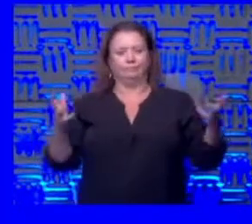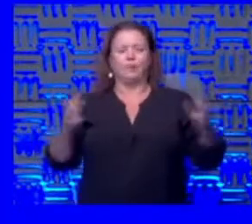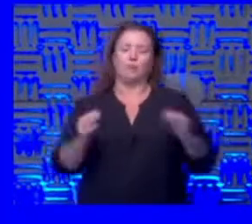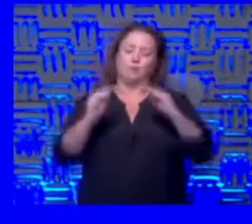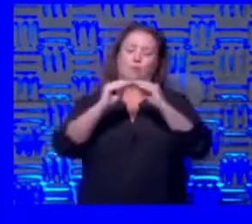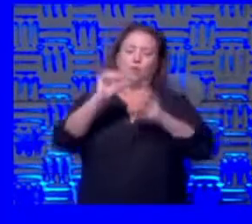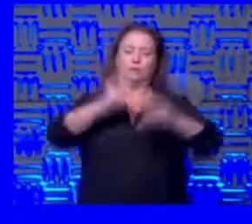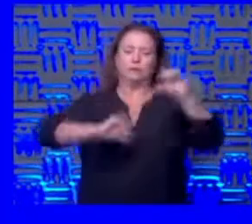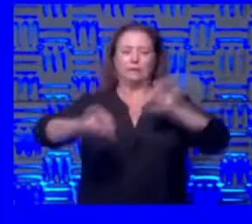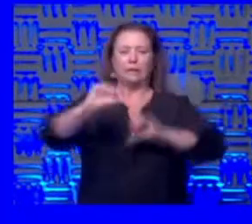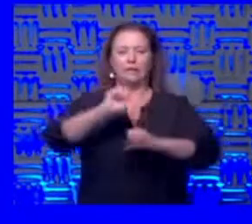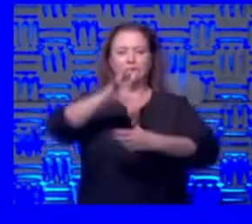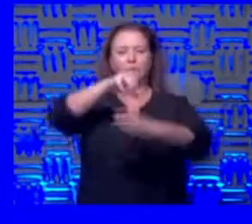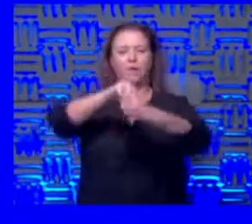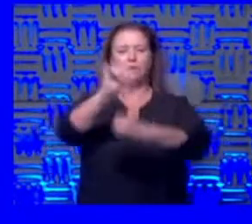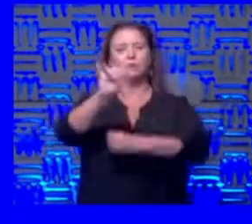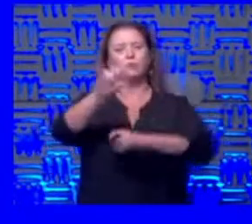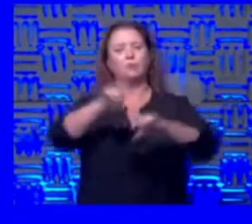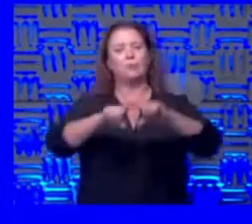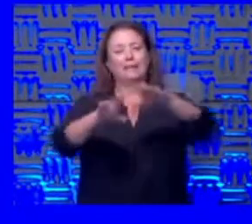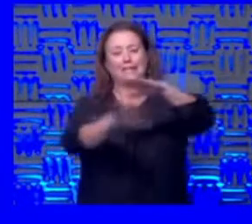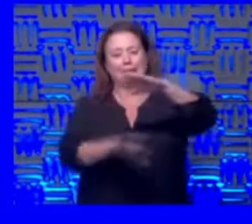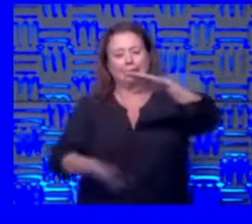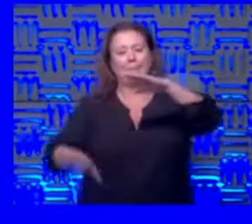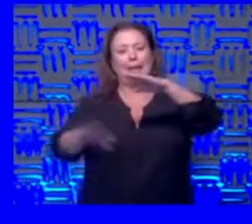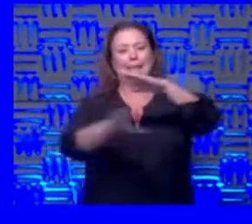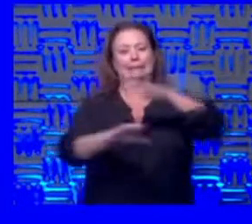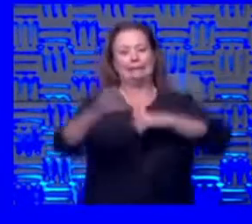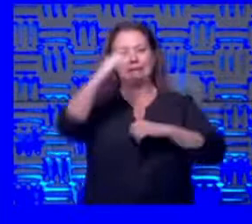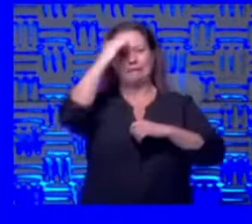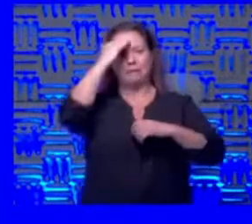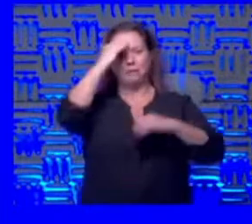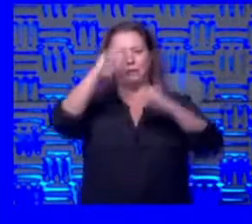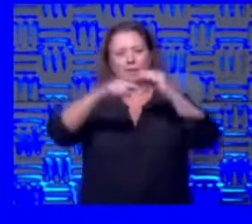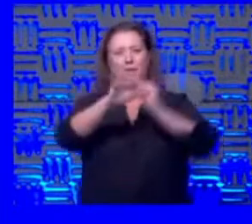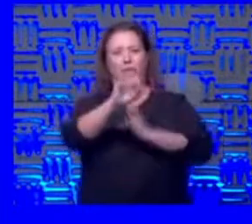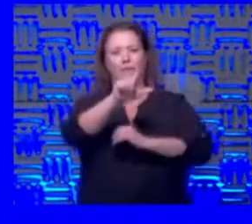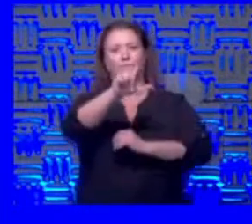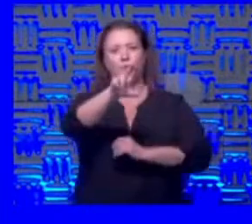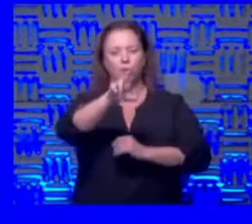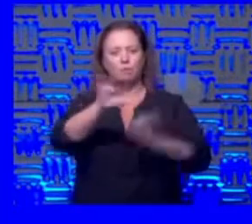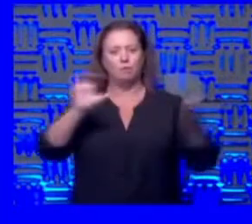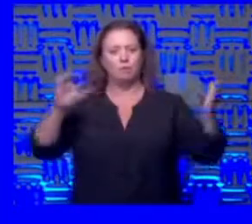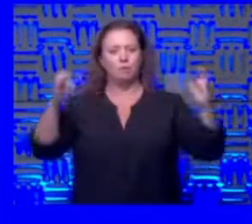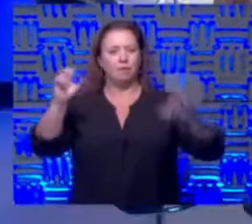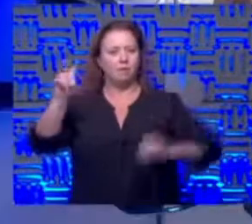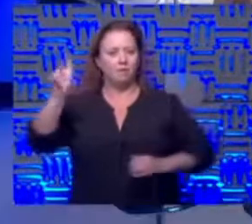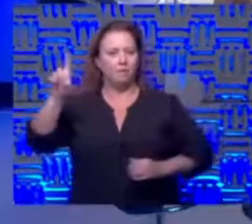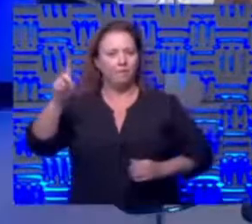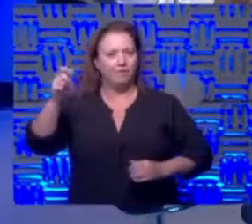more science behind that, but that's just kind of the basic knowledge about influenza versus COVID-19.